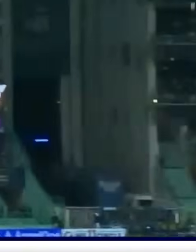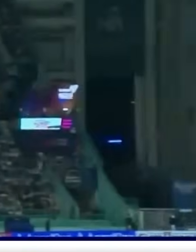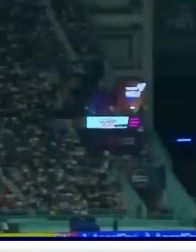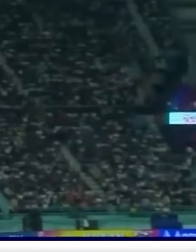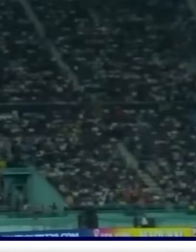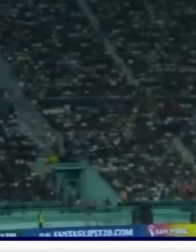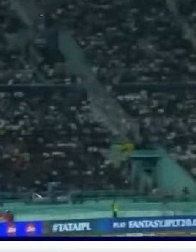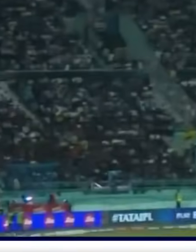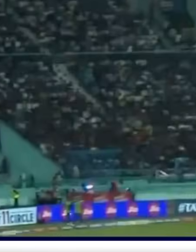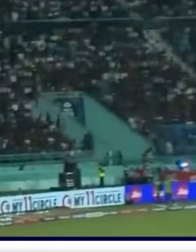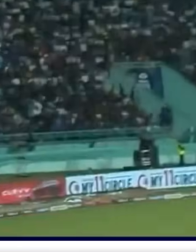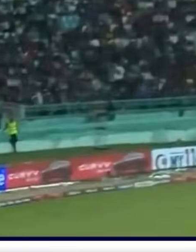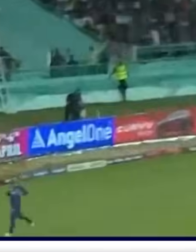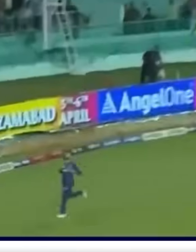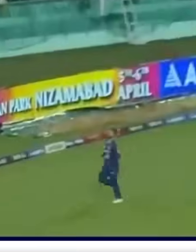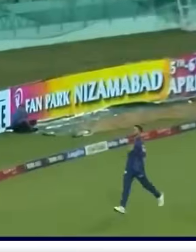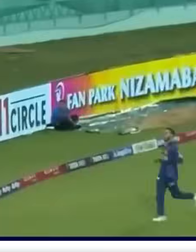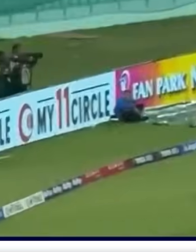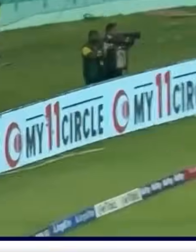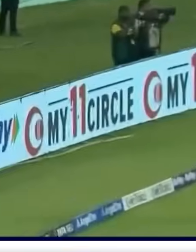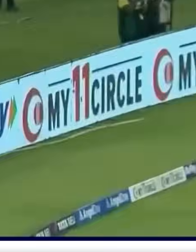the ongoing IPL.